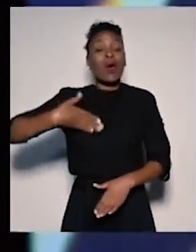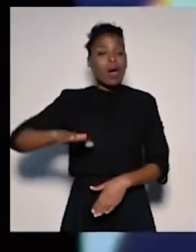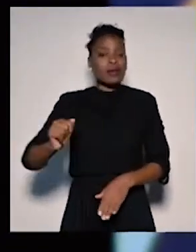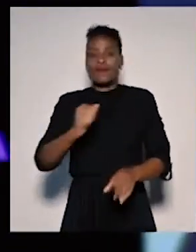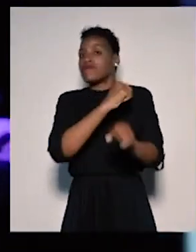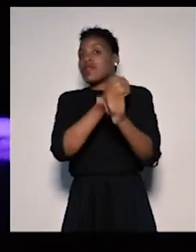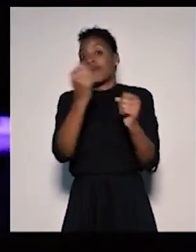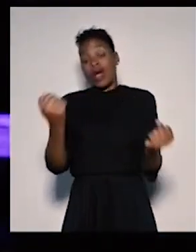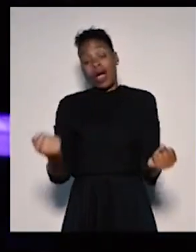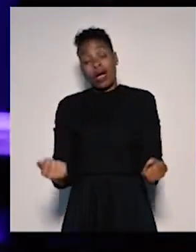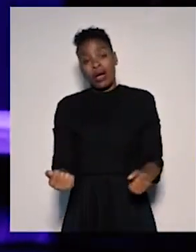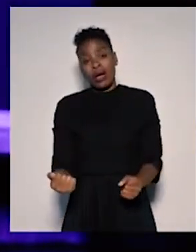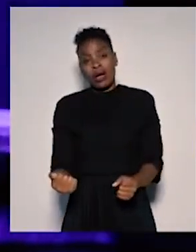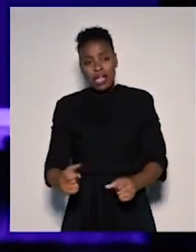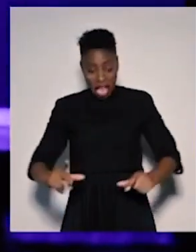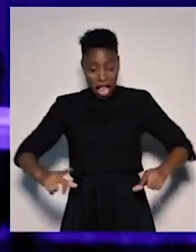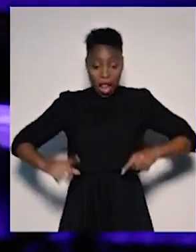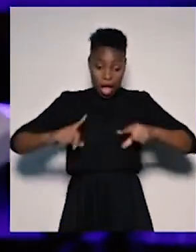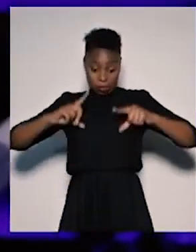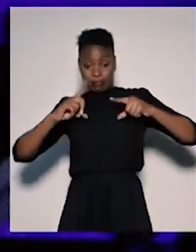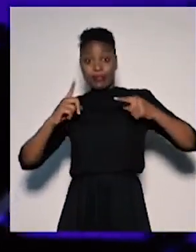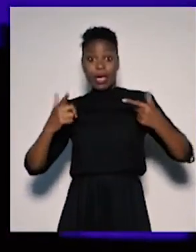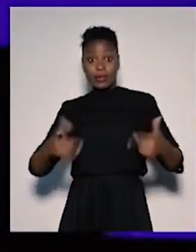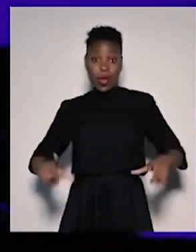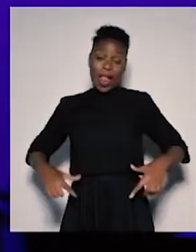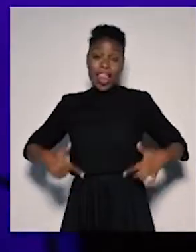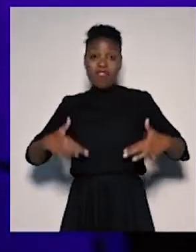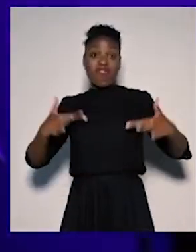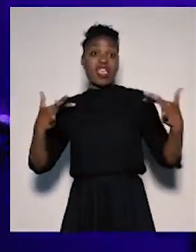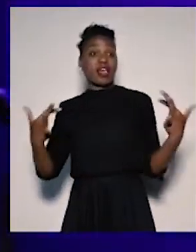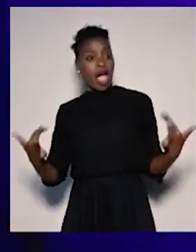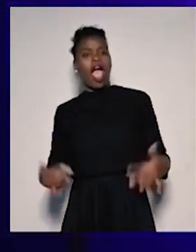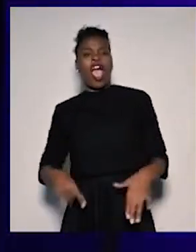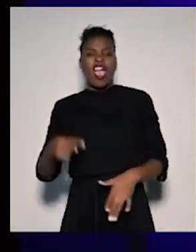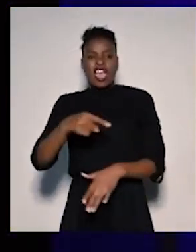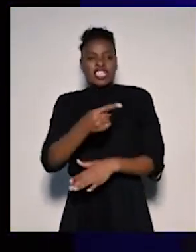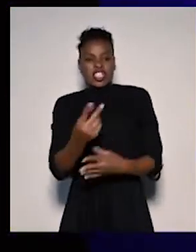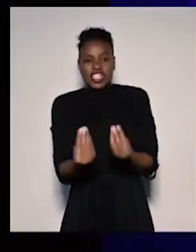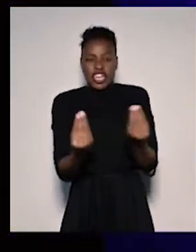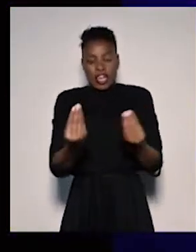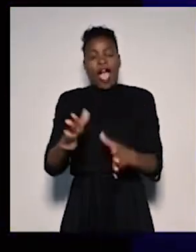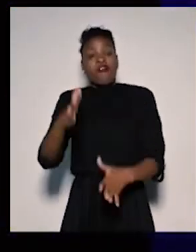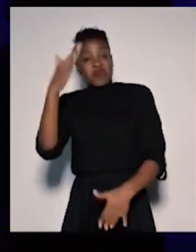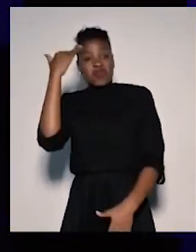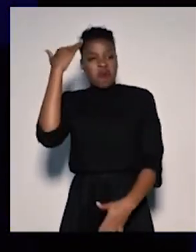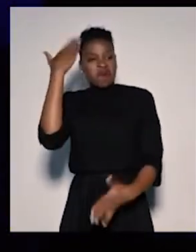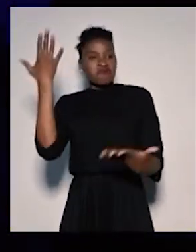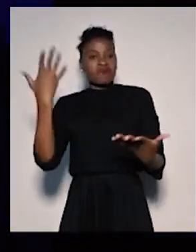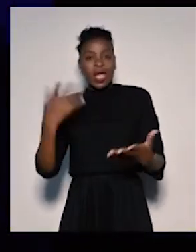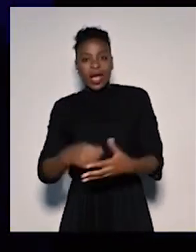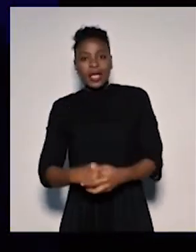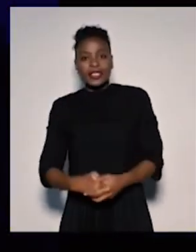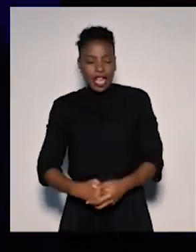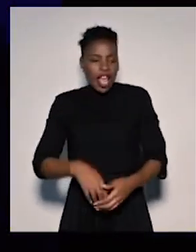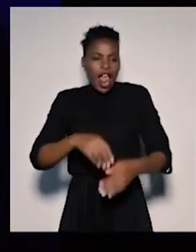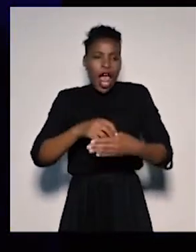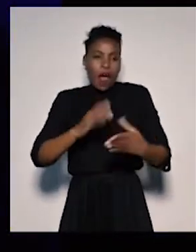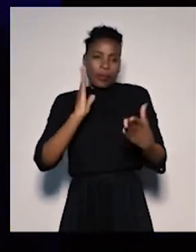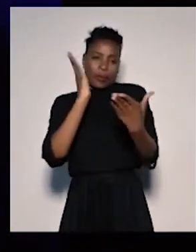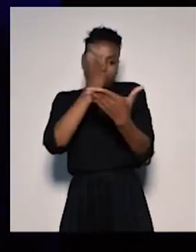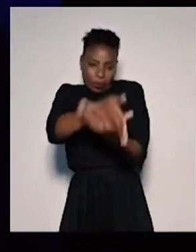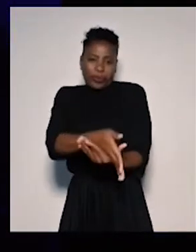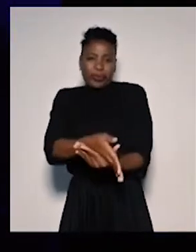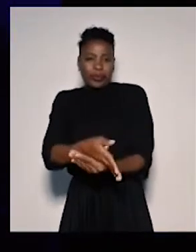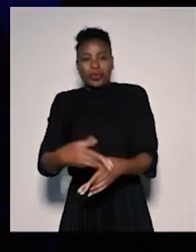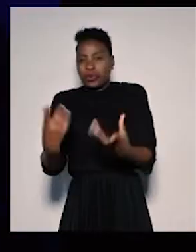never. No, we're living our lives, right? We think children will adapt. I get a child. Yeah, we will take them for psychological counseling. And literally, that's what we're